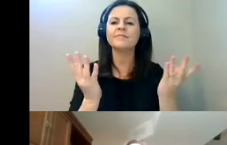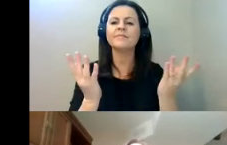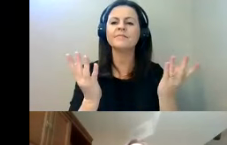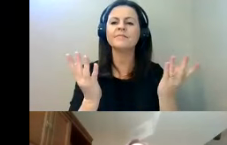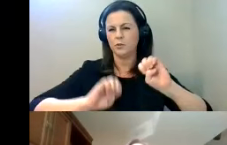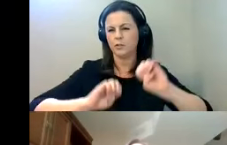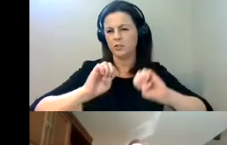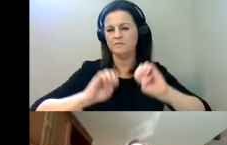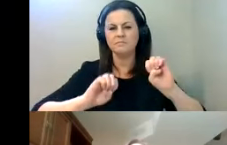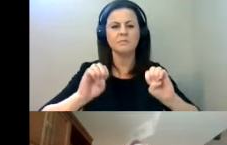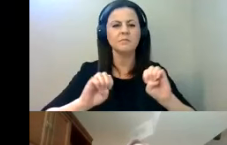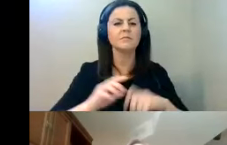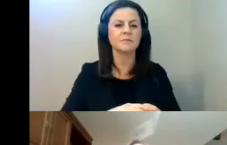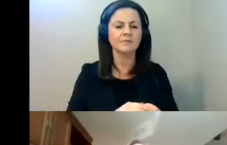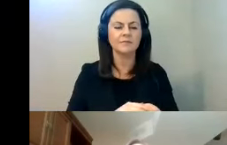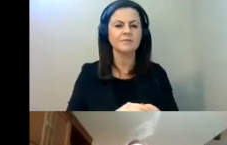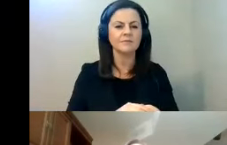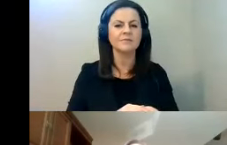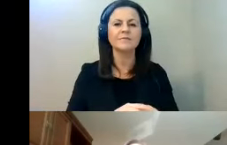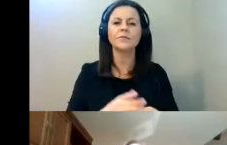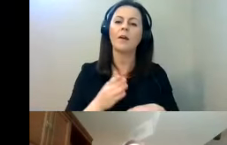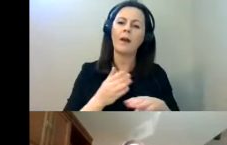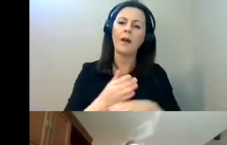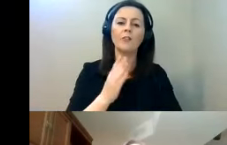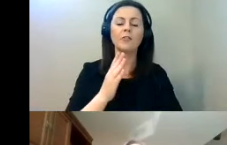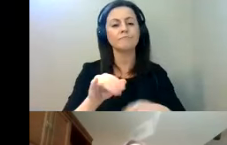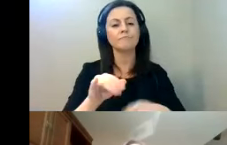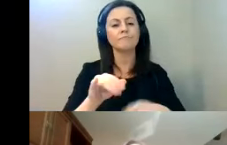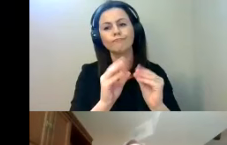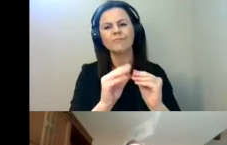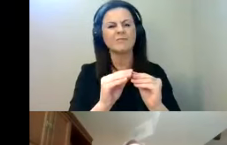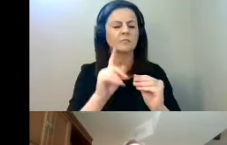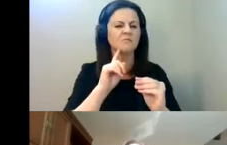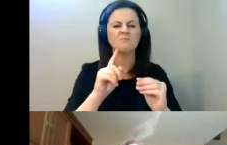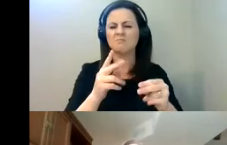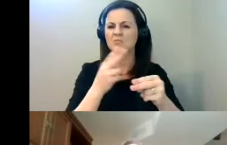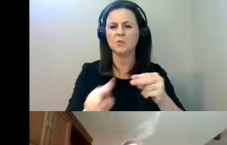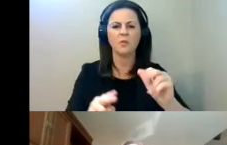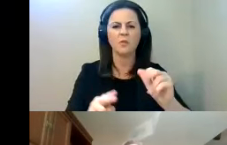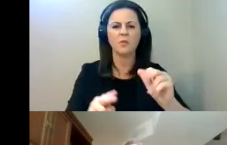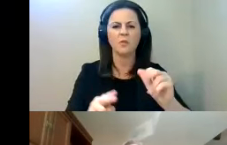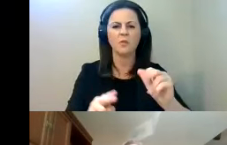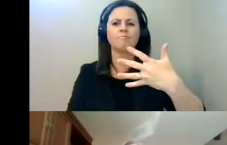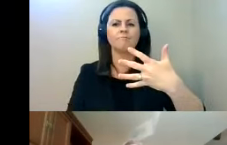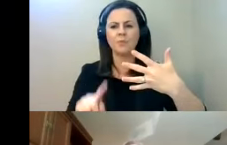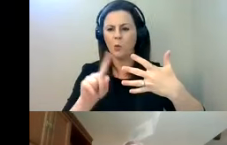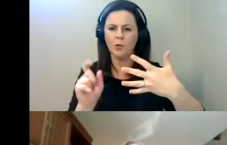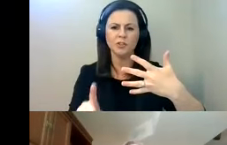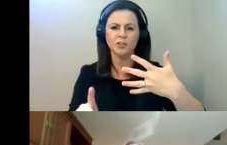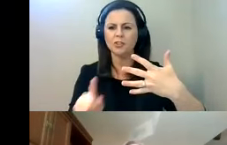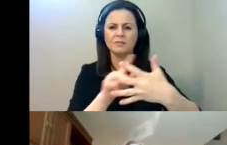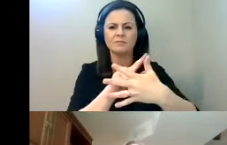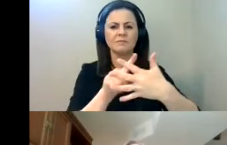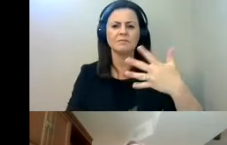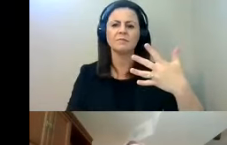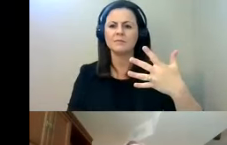little menu after the session to do an evaluation. There's only about 5 or 6 questions. Your feedback is really important. It gives us